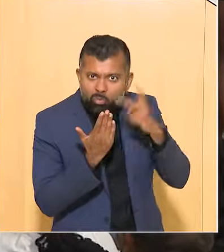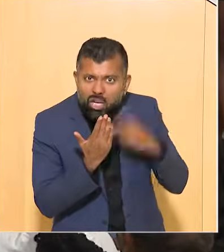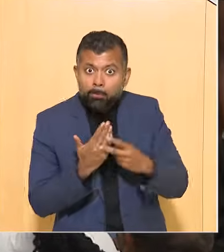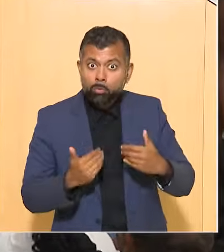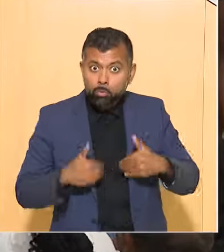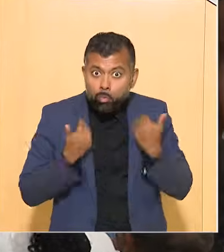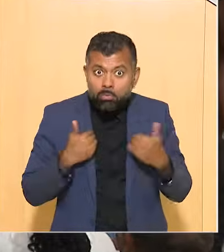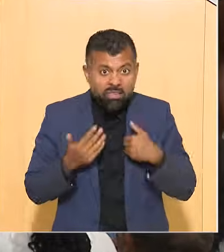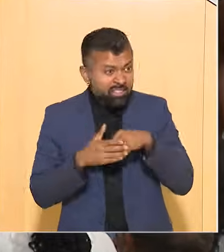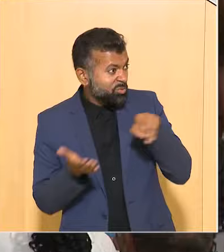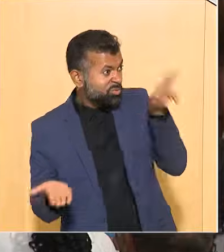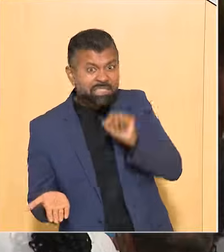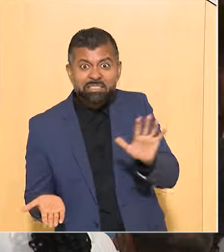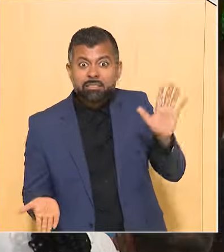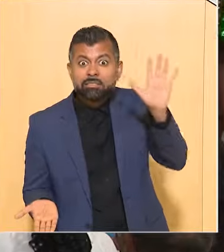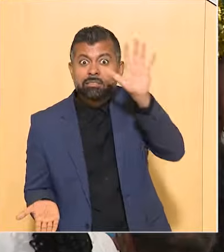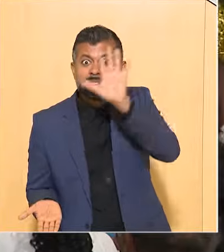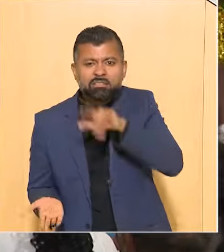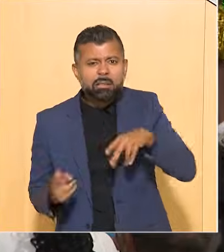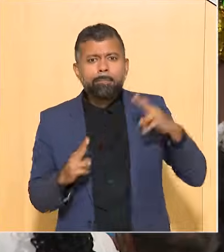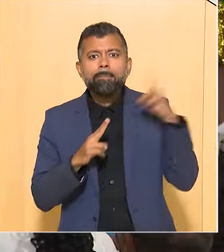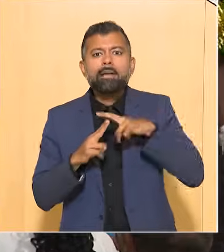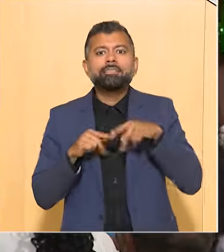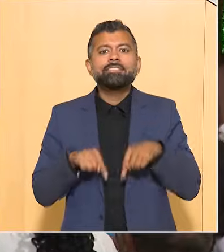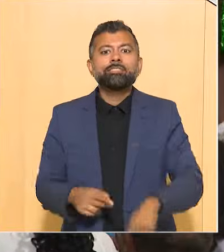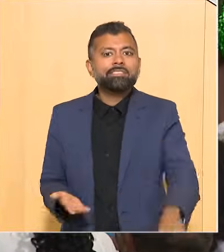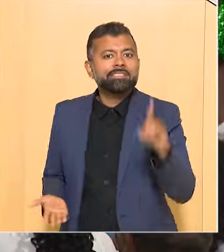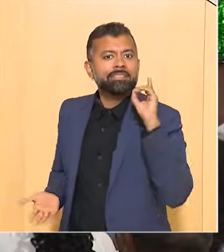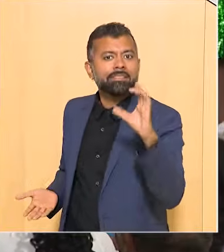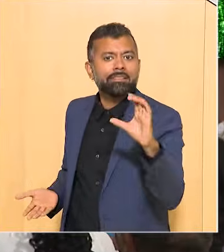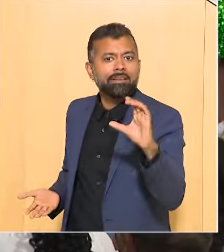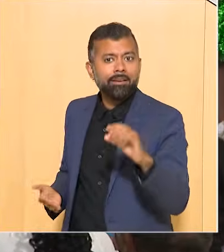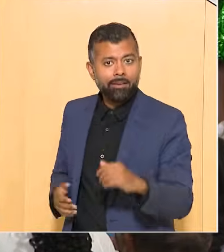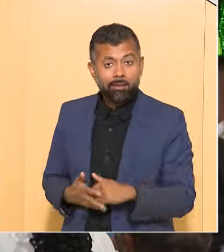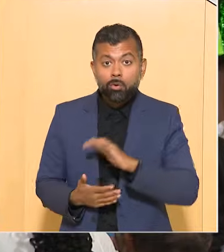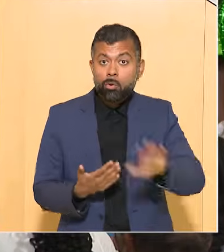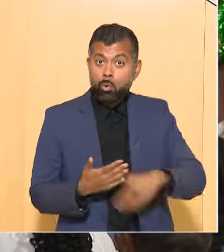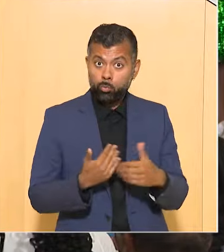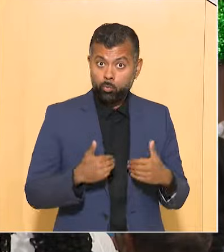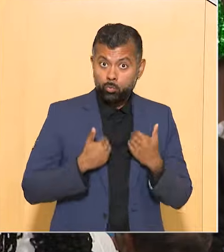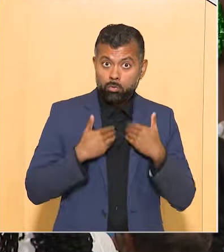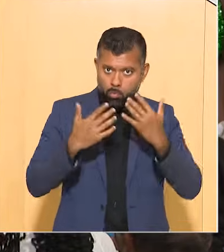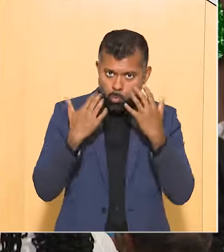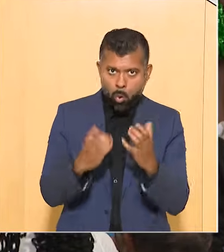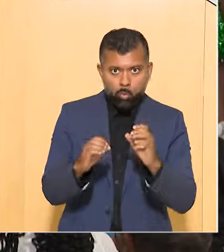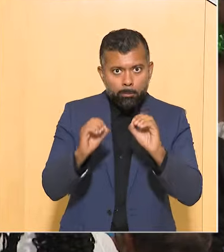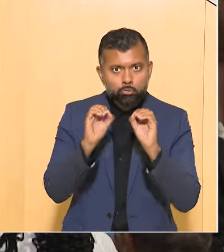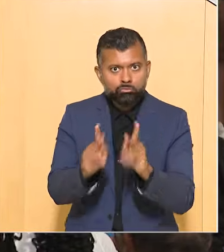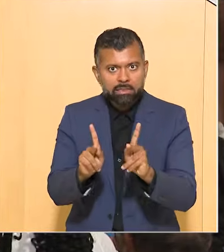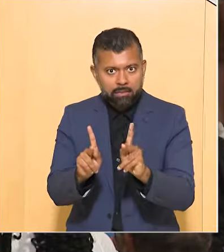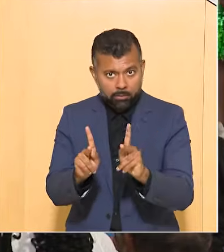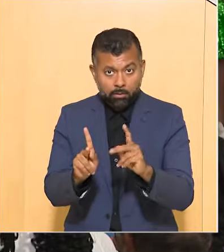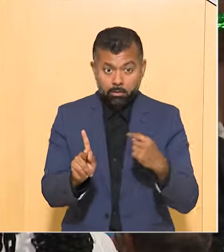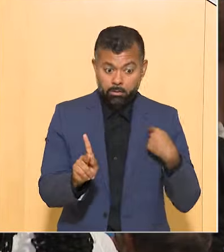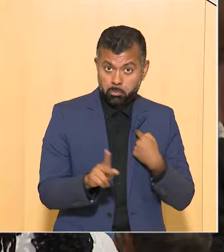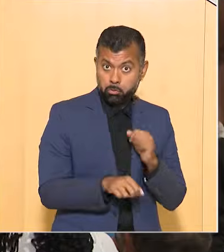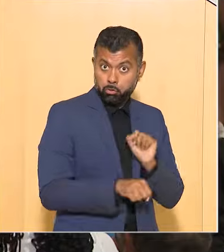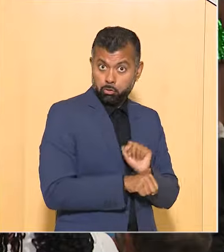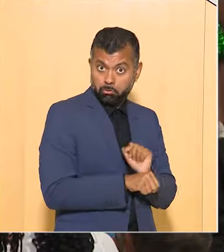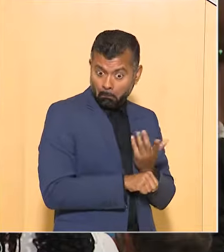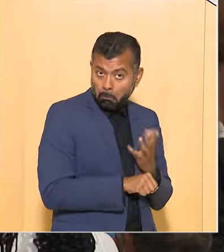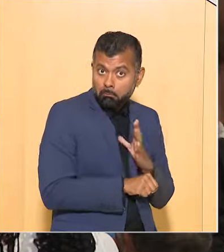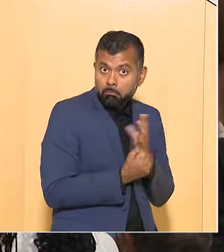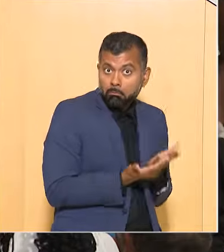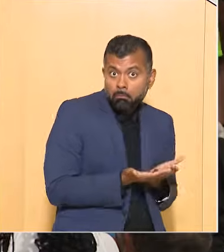Because all of our kids who want an opportunity, we work to get them an opportunity. And